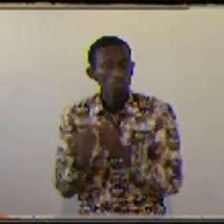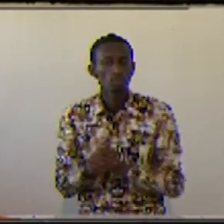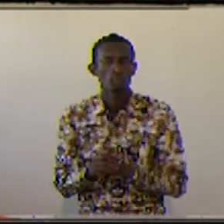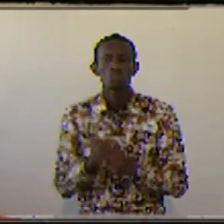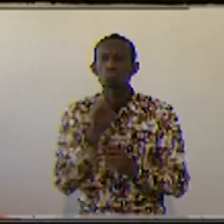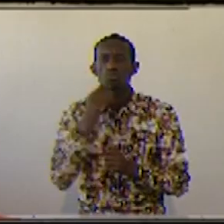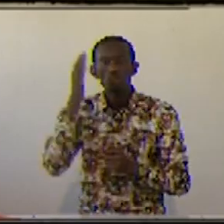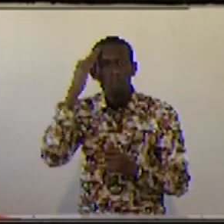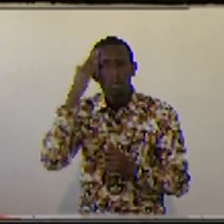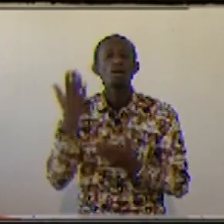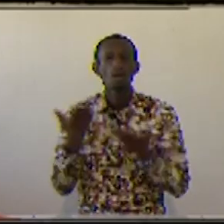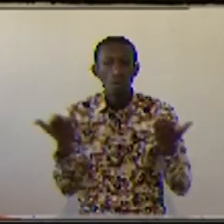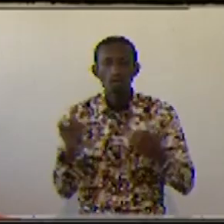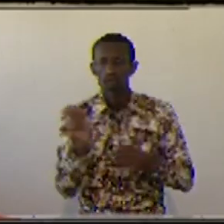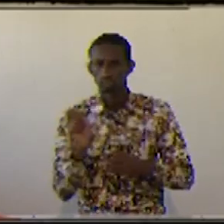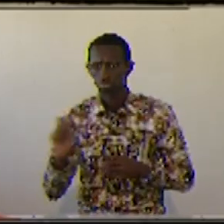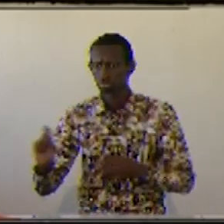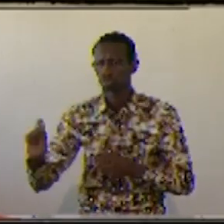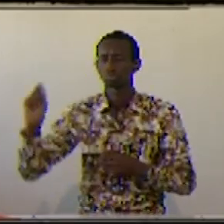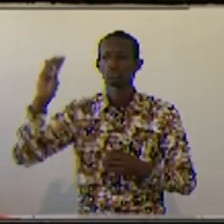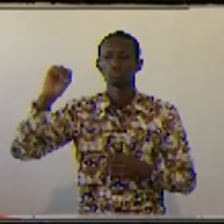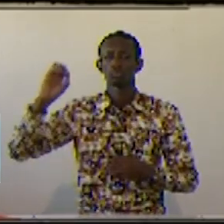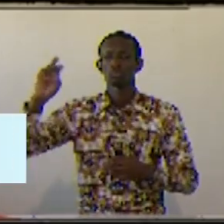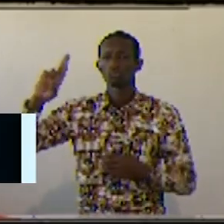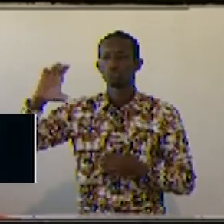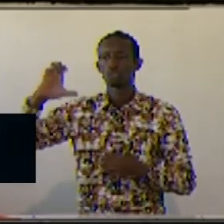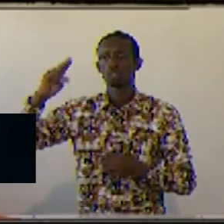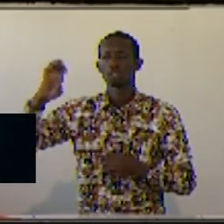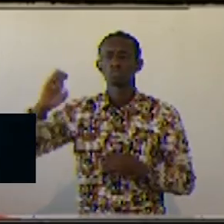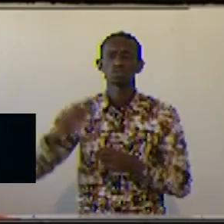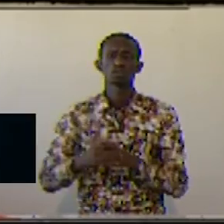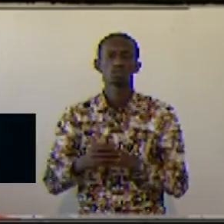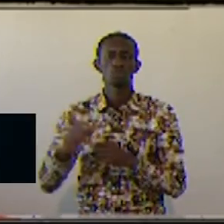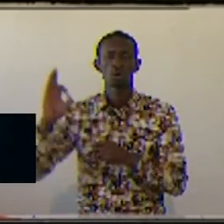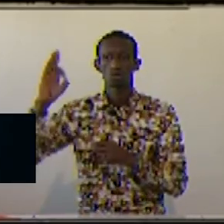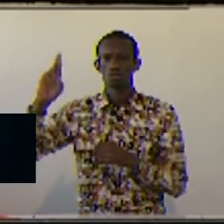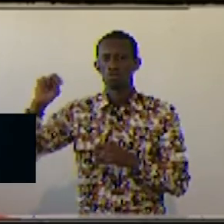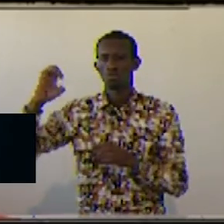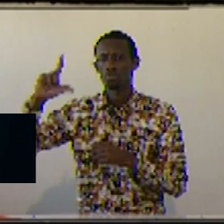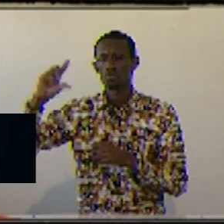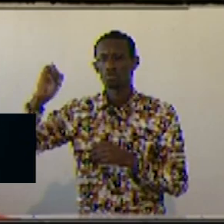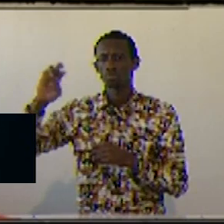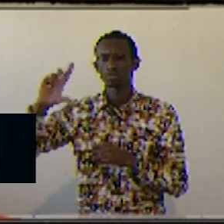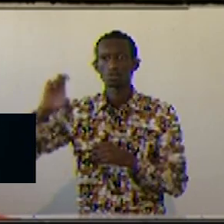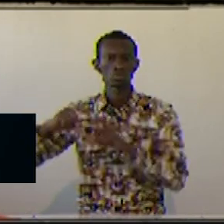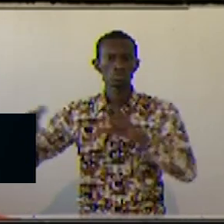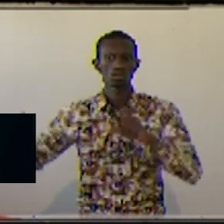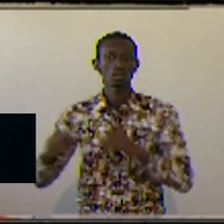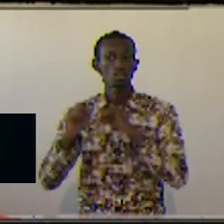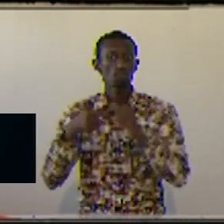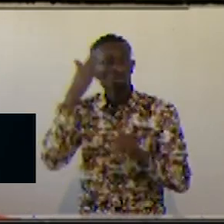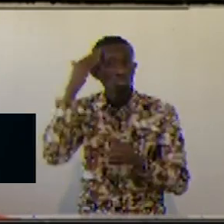know how to write molecular formula. If we don't remember how to write molecular formula, it will